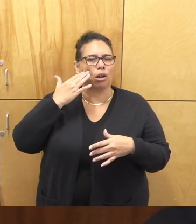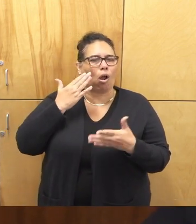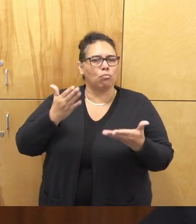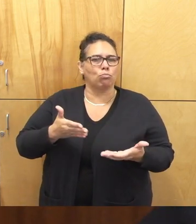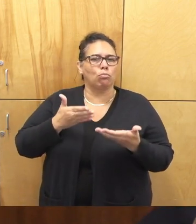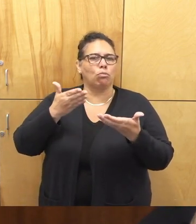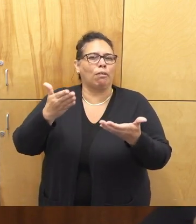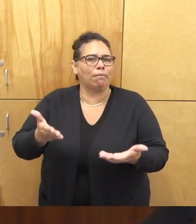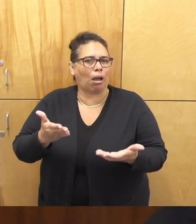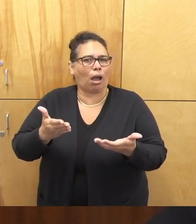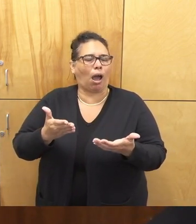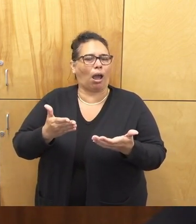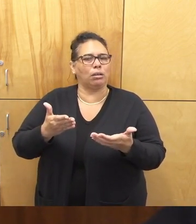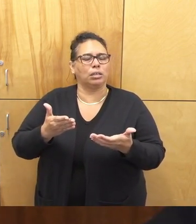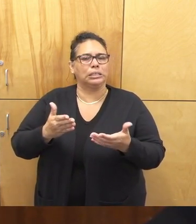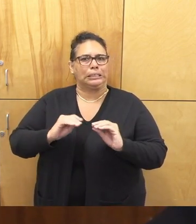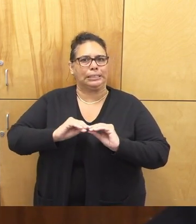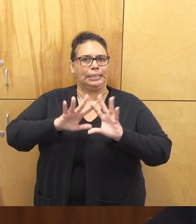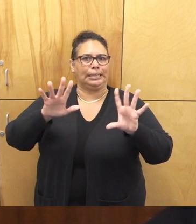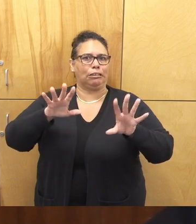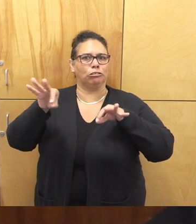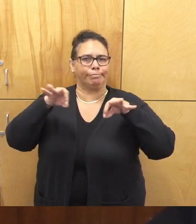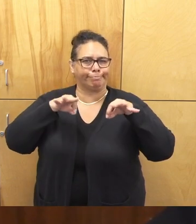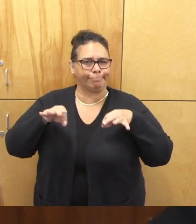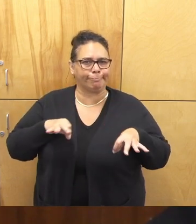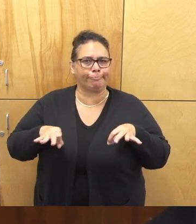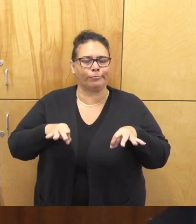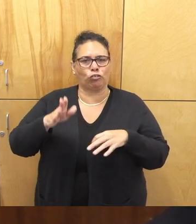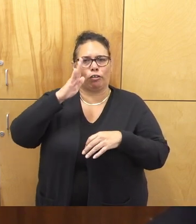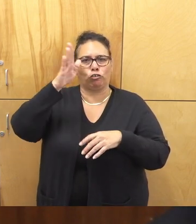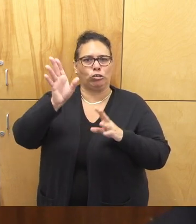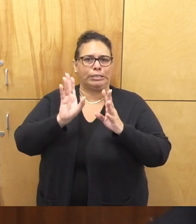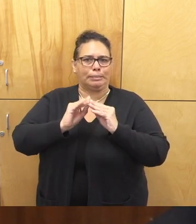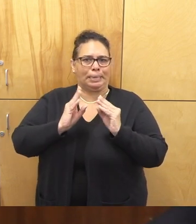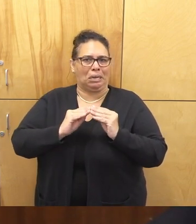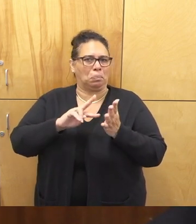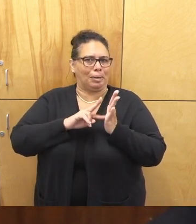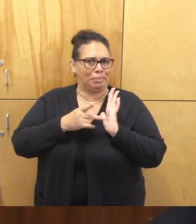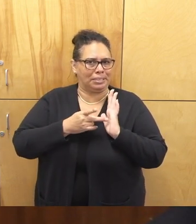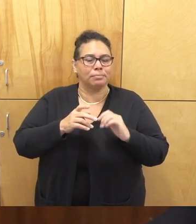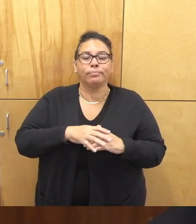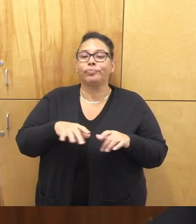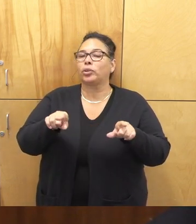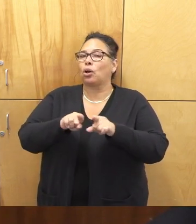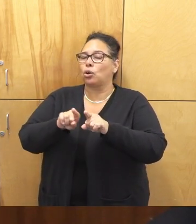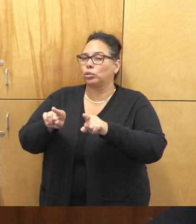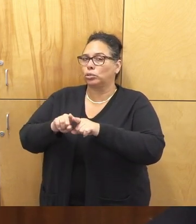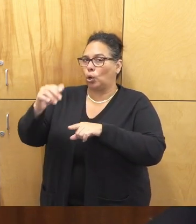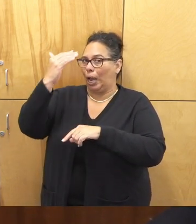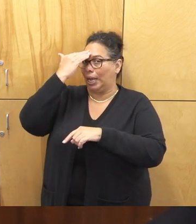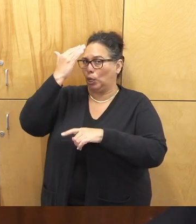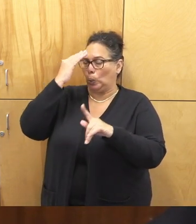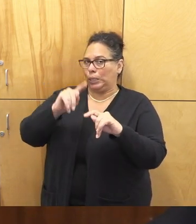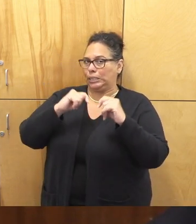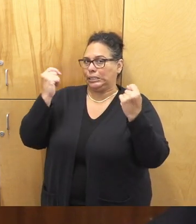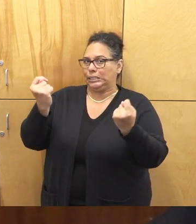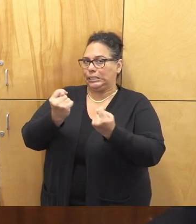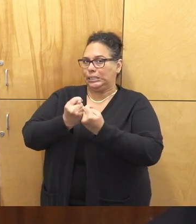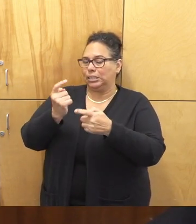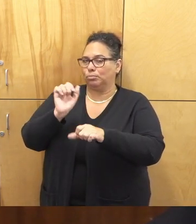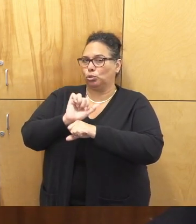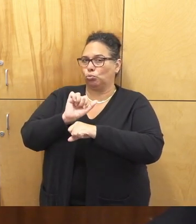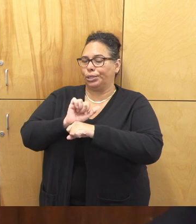a firm definition so that you're aware for future meetings. And then also, I know that the team is working